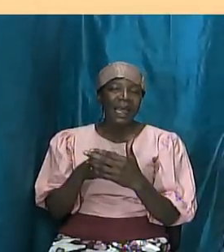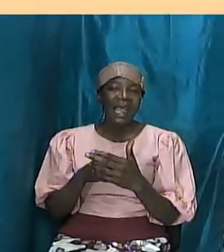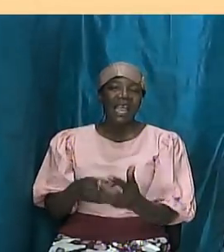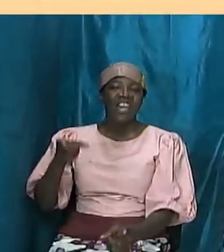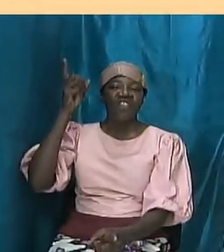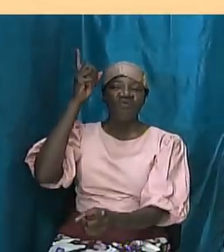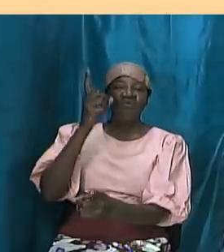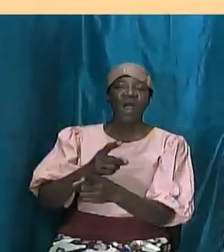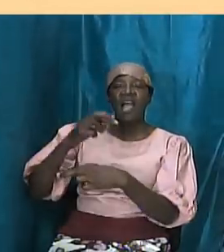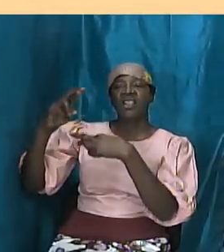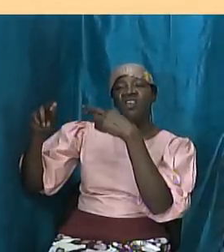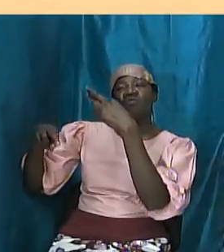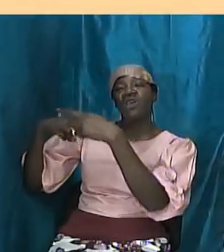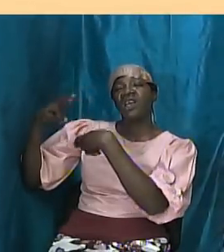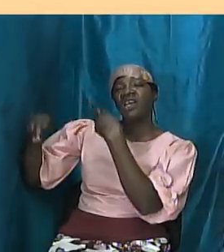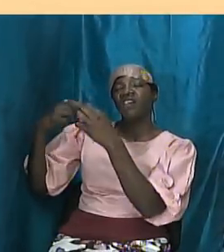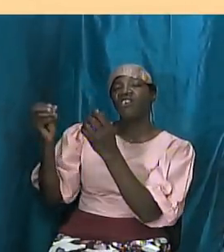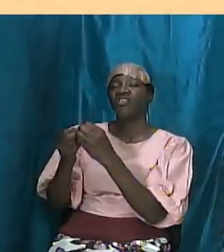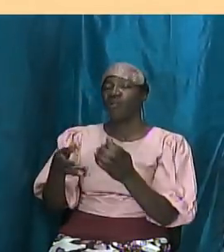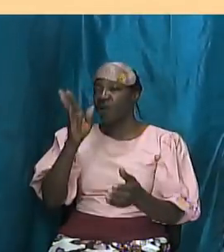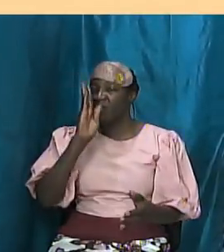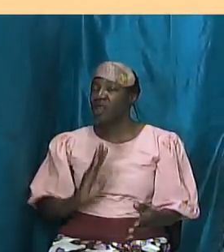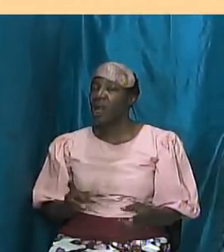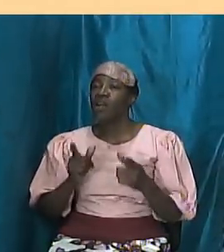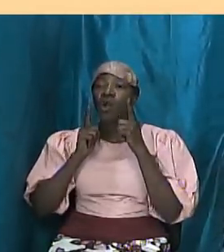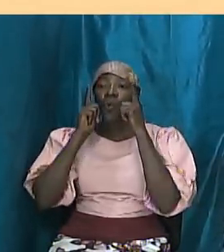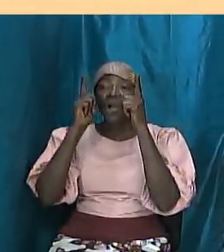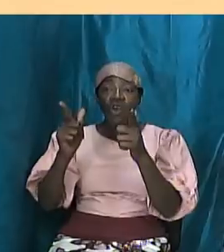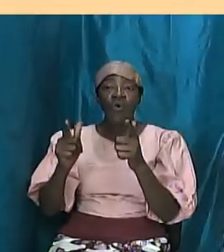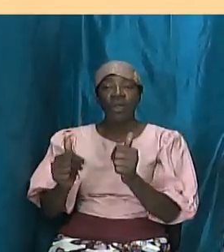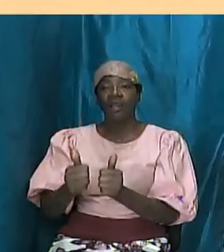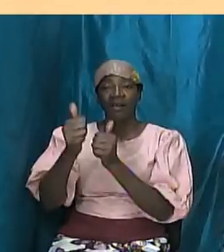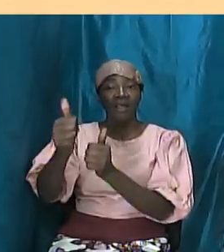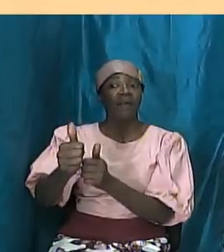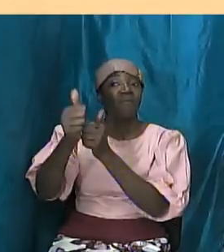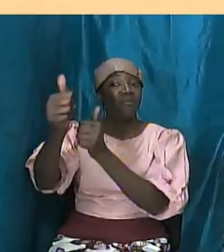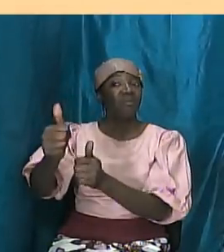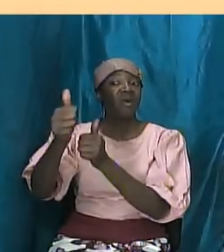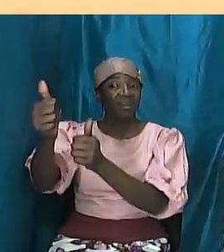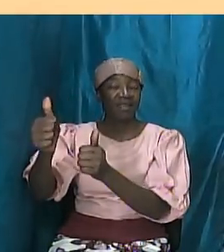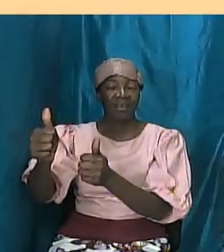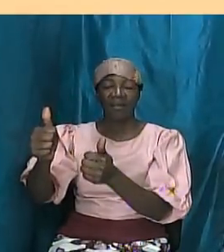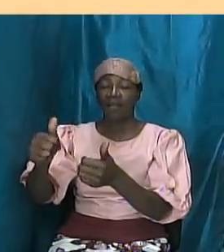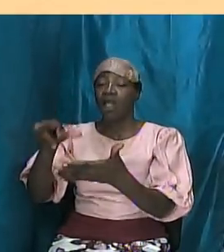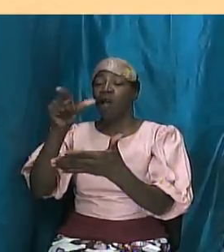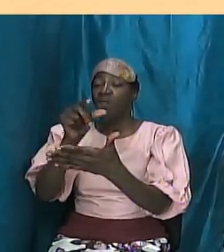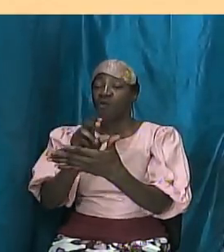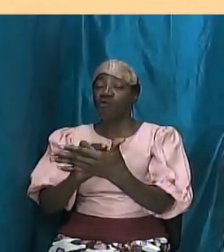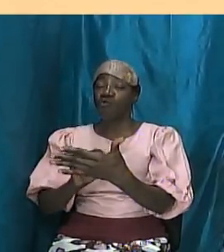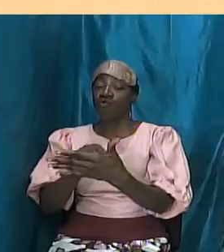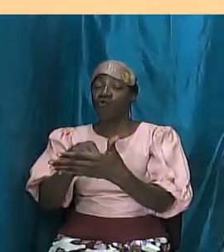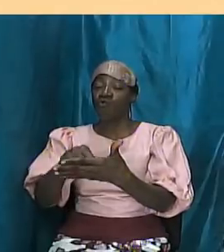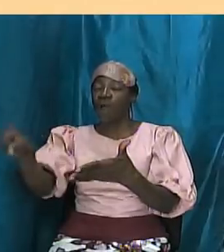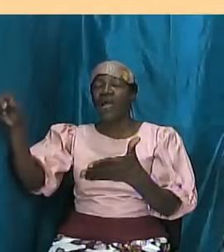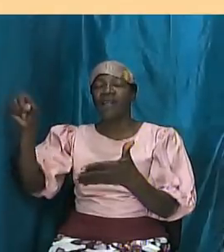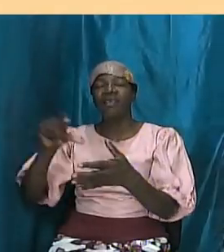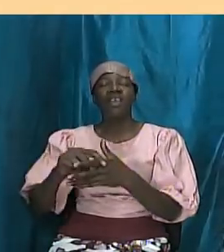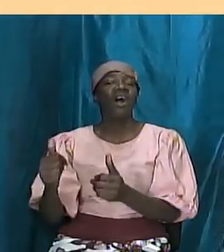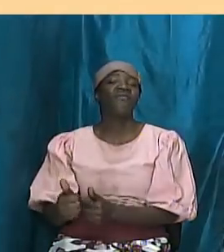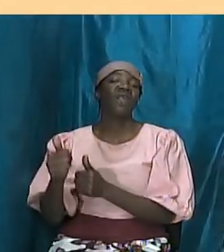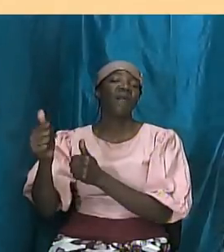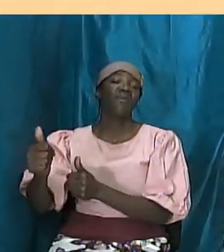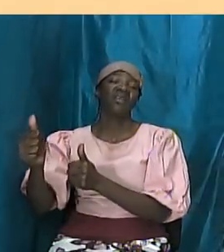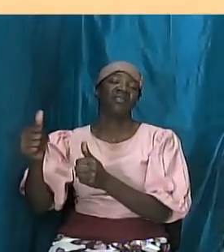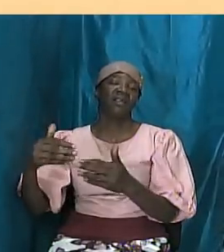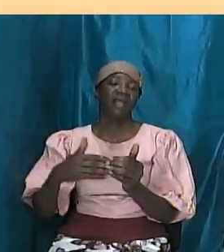with God. When we look into the epistles, the writings of the apostles were there to guide us as to how